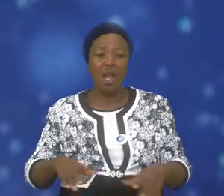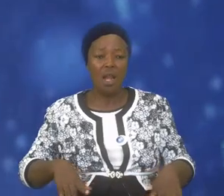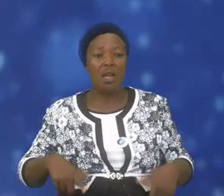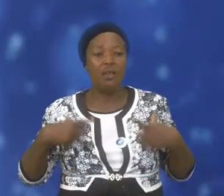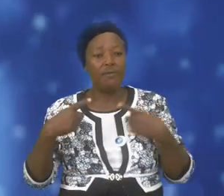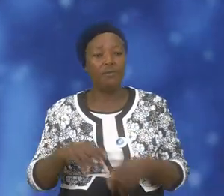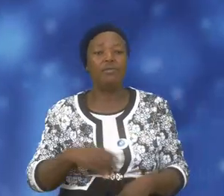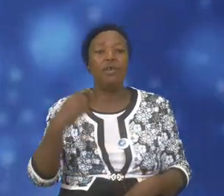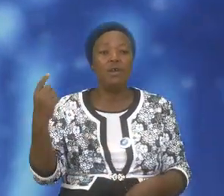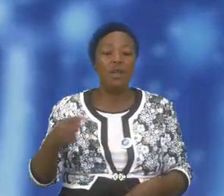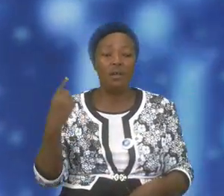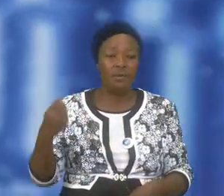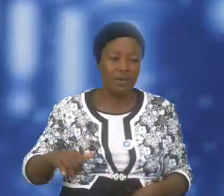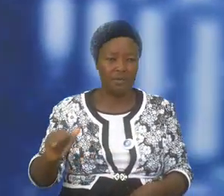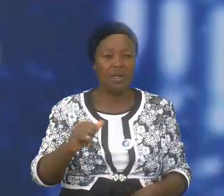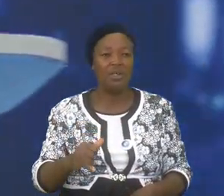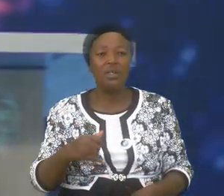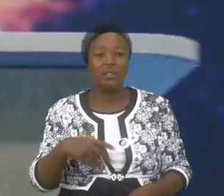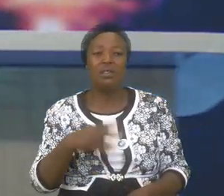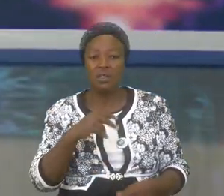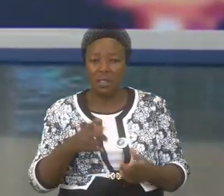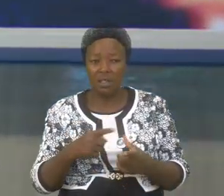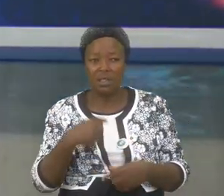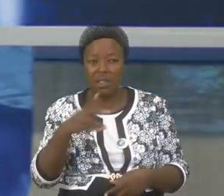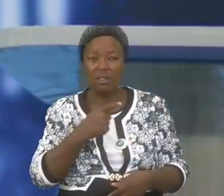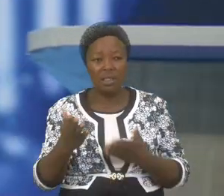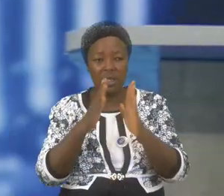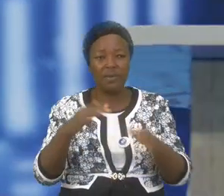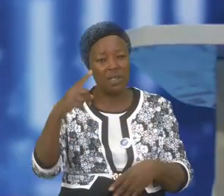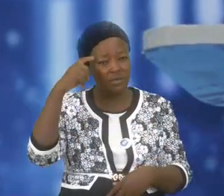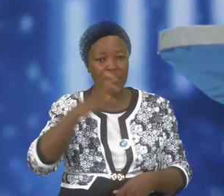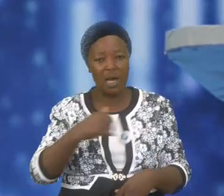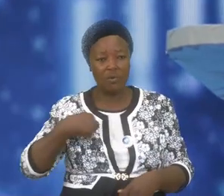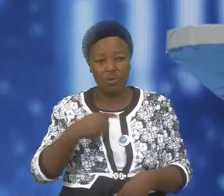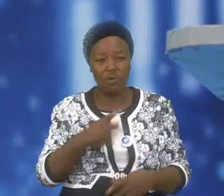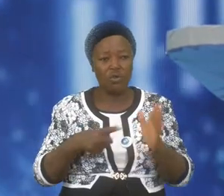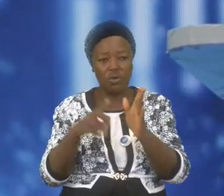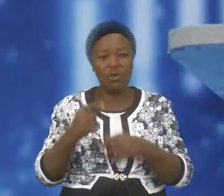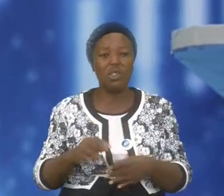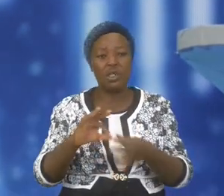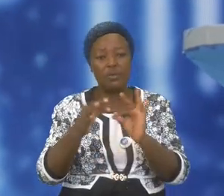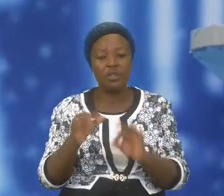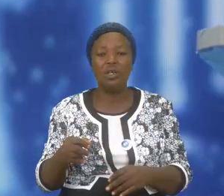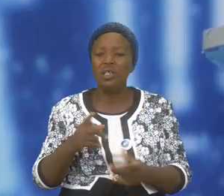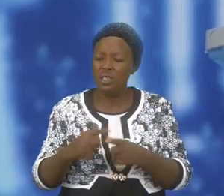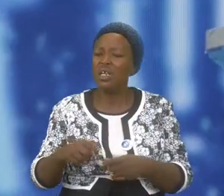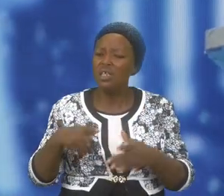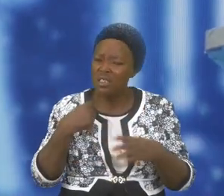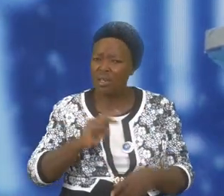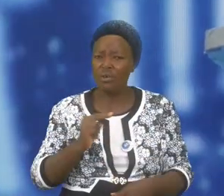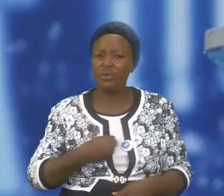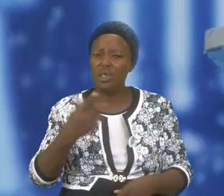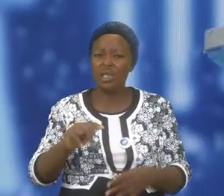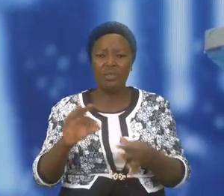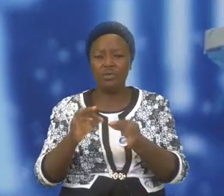show the interpretation. They said, tell us the dream. Now, if he told them, they'll try to